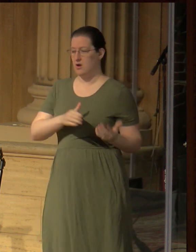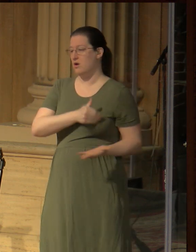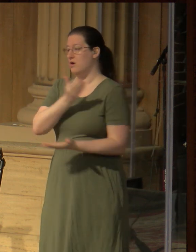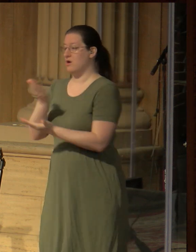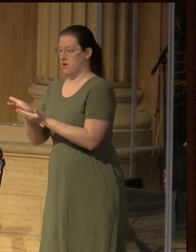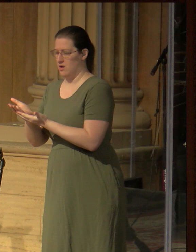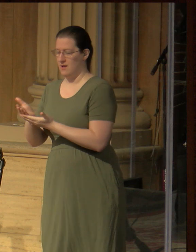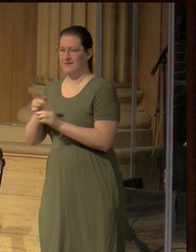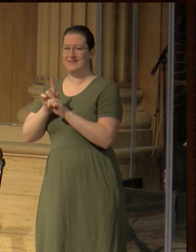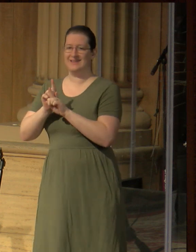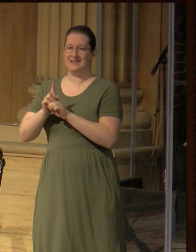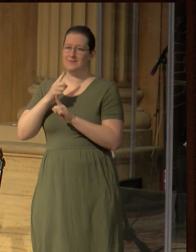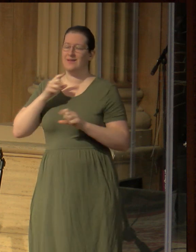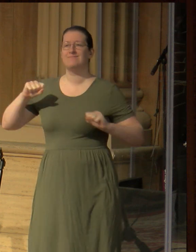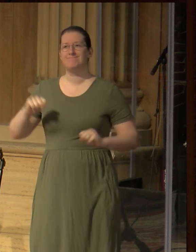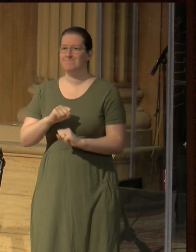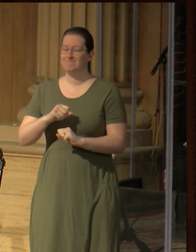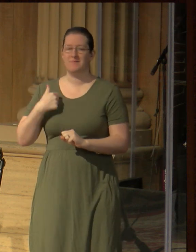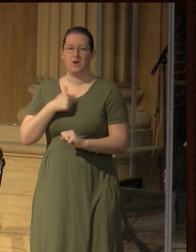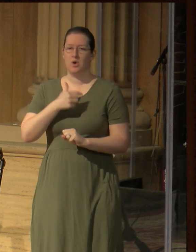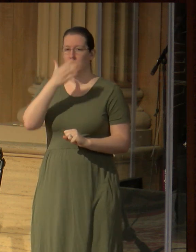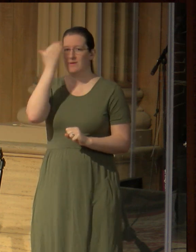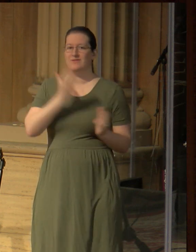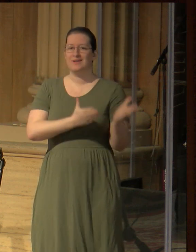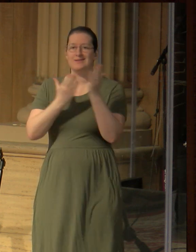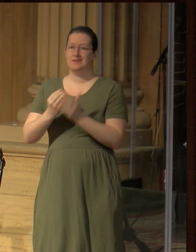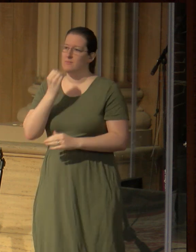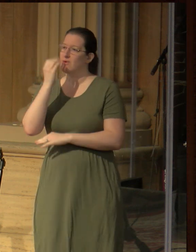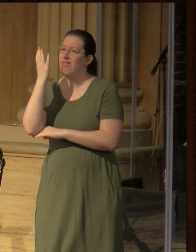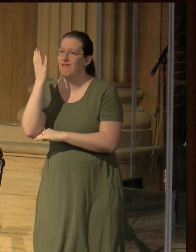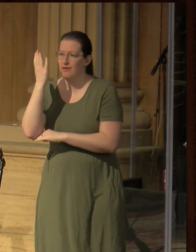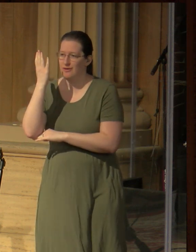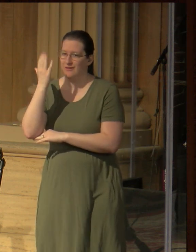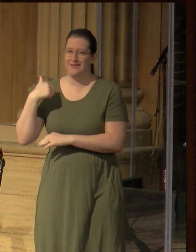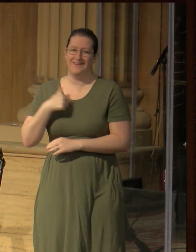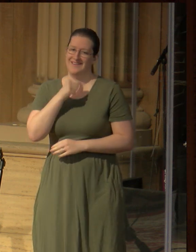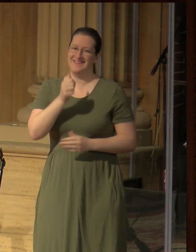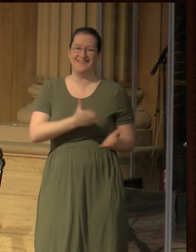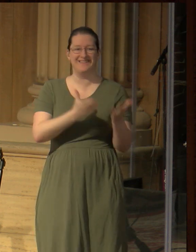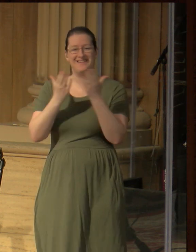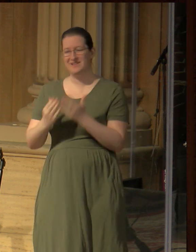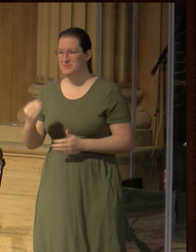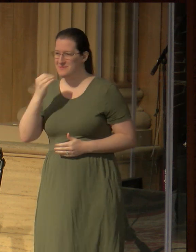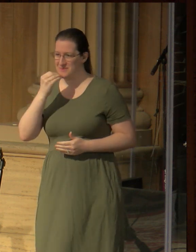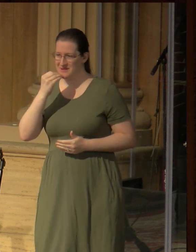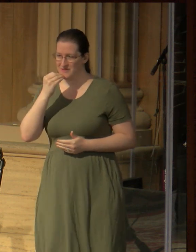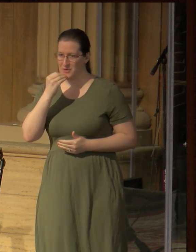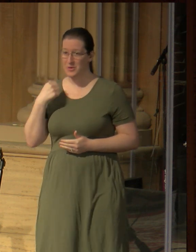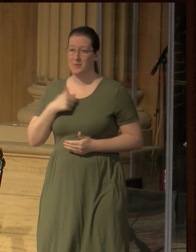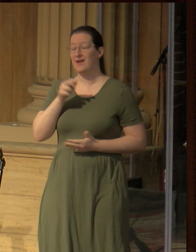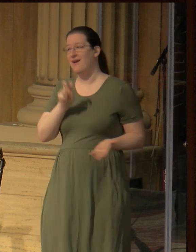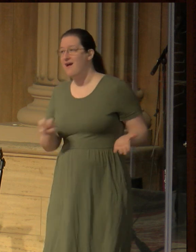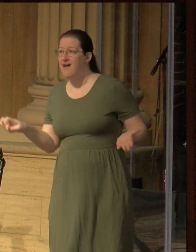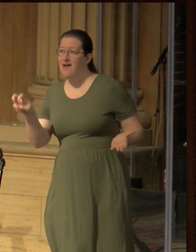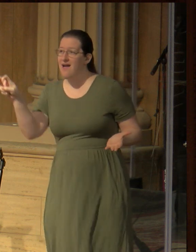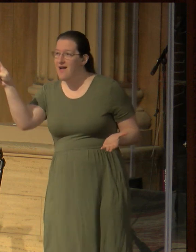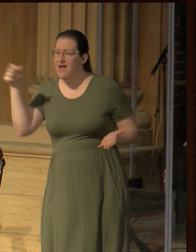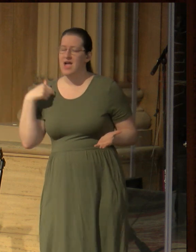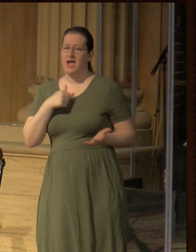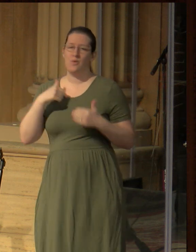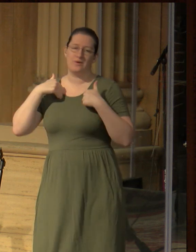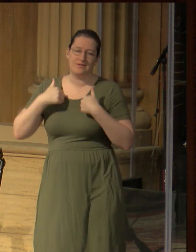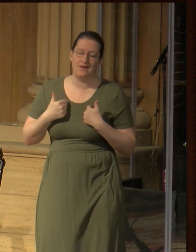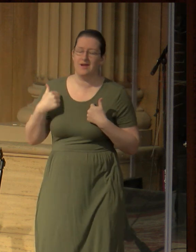the disciples say, we forgot to pack a lunch. We did not bring any food for this trip at all. We came on this long trip, we're tired,